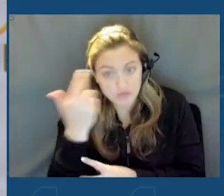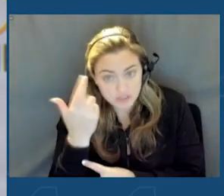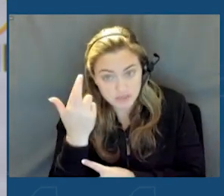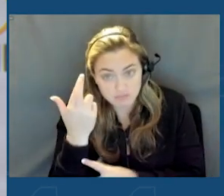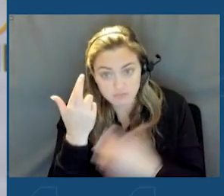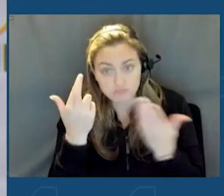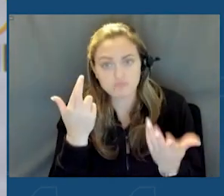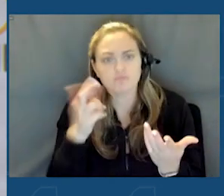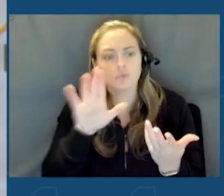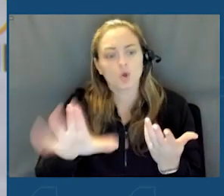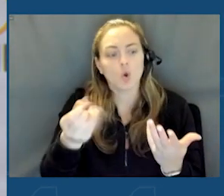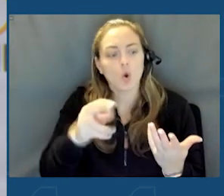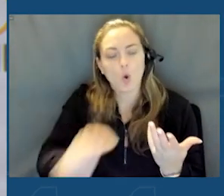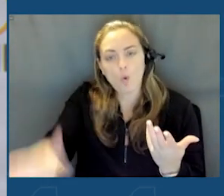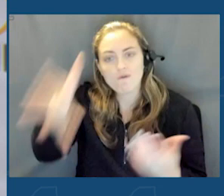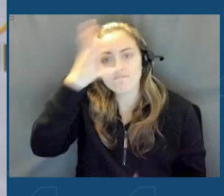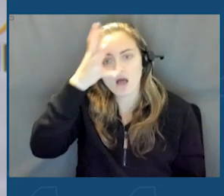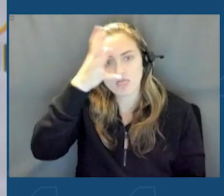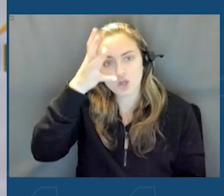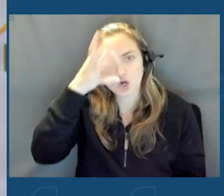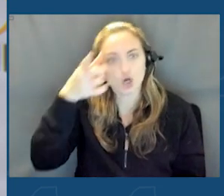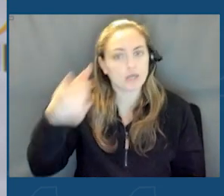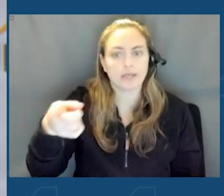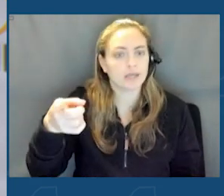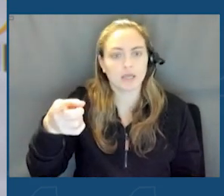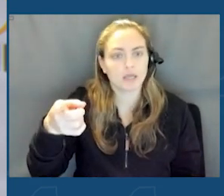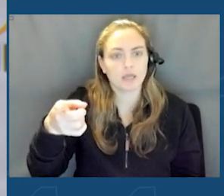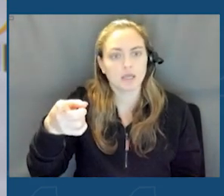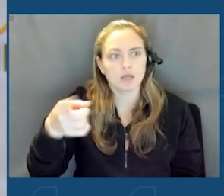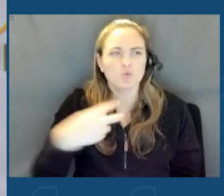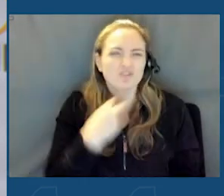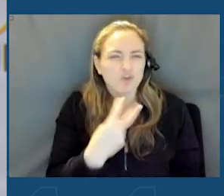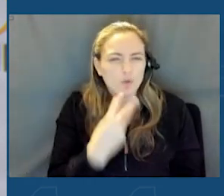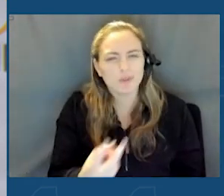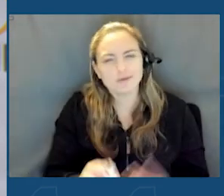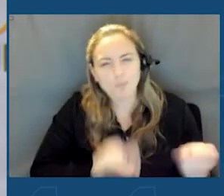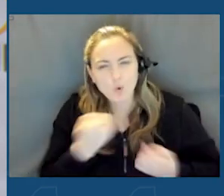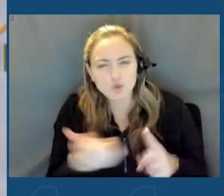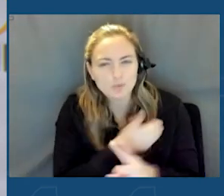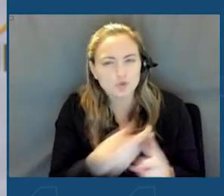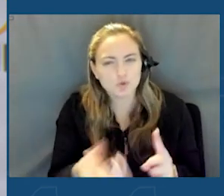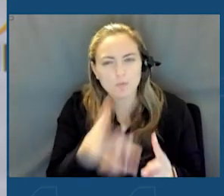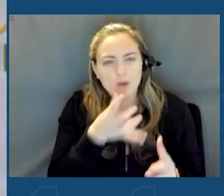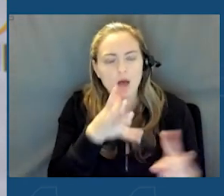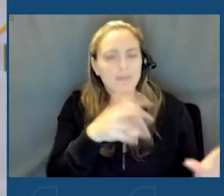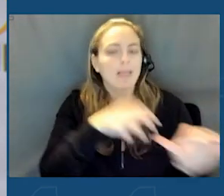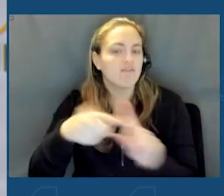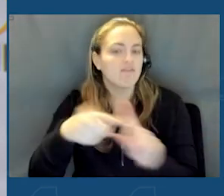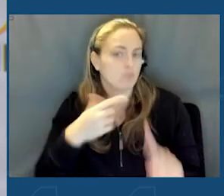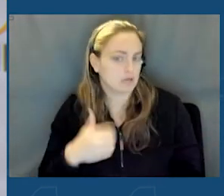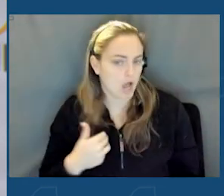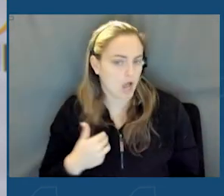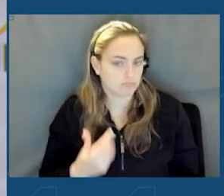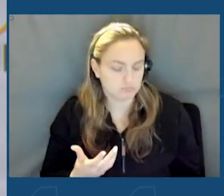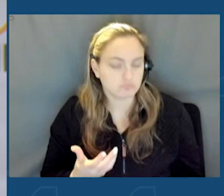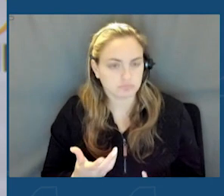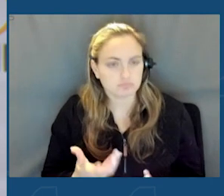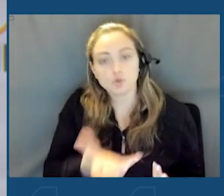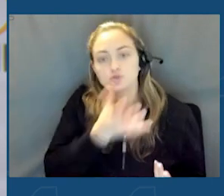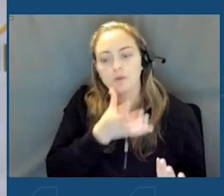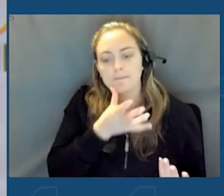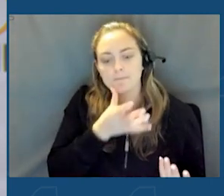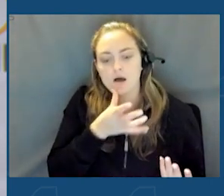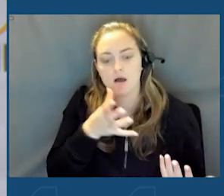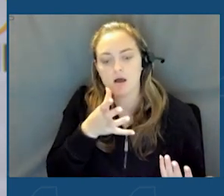own father, who had been verbally and emotionally abusive to her mother, walked out when she was young. My mother lived above a